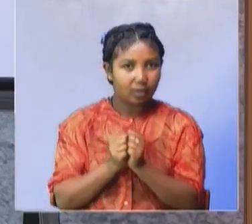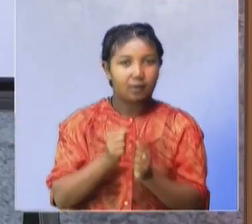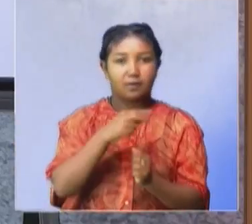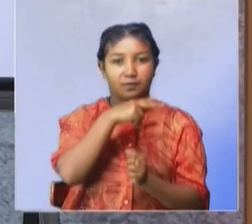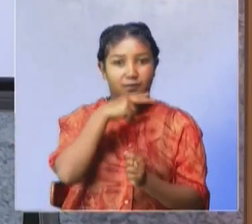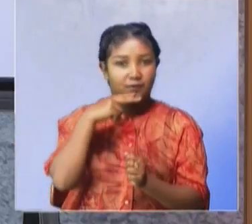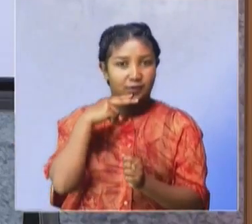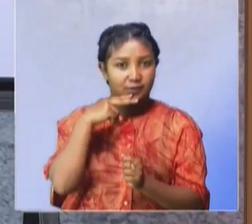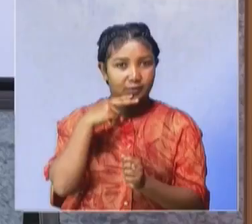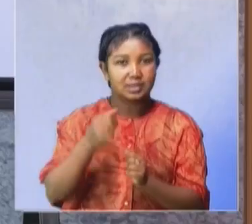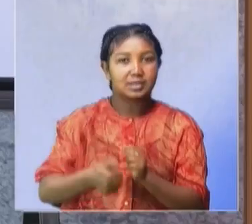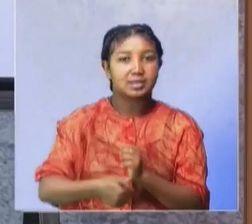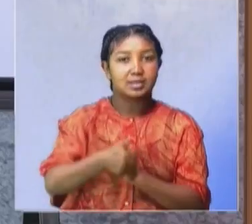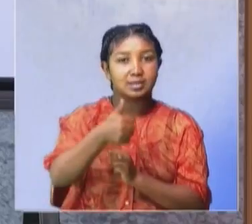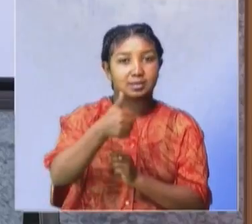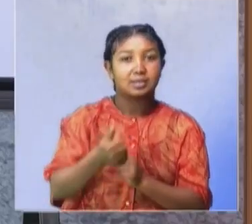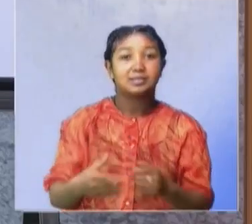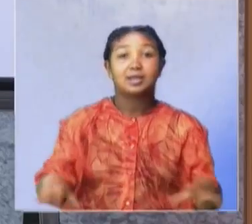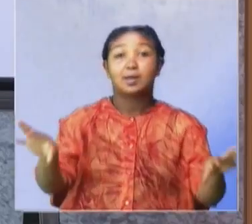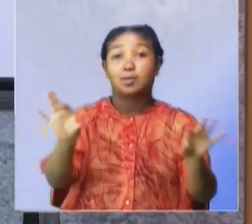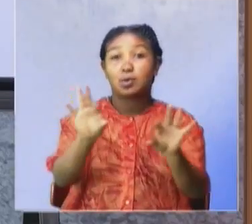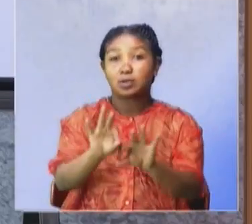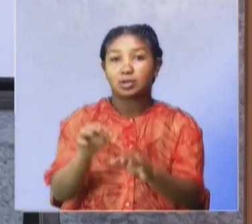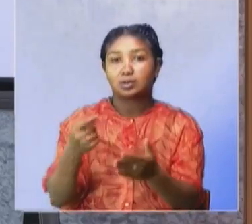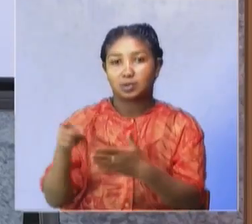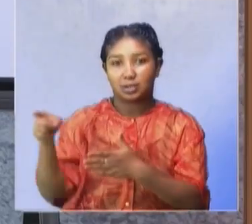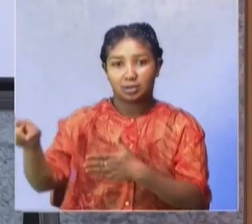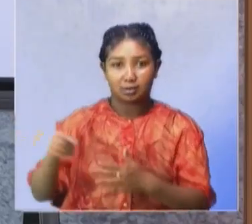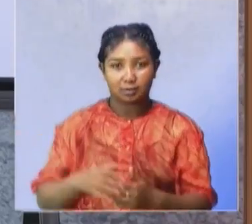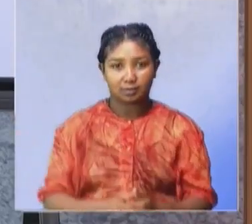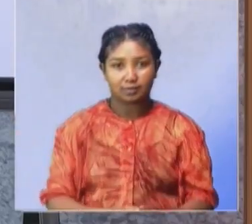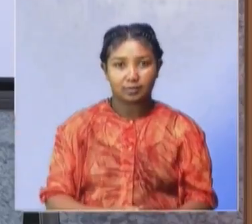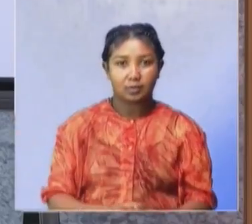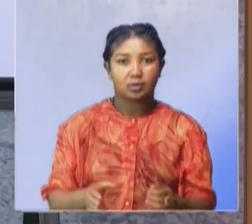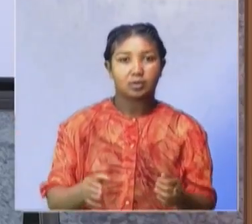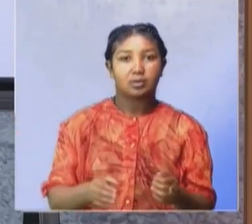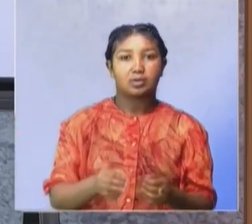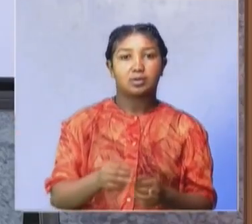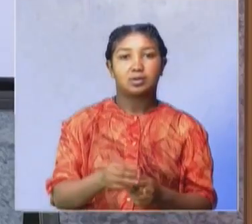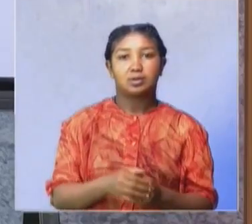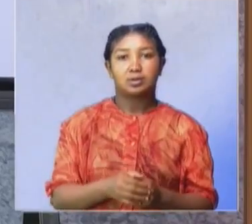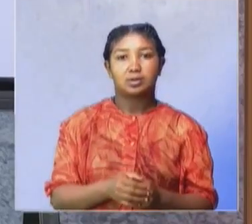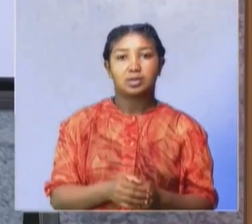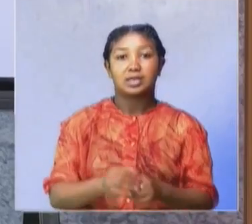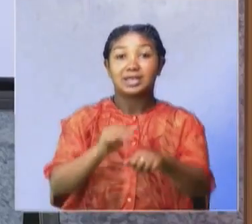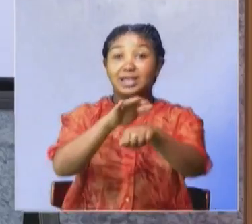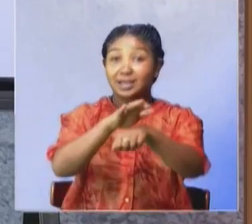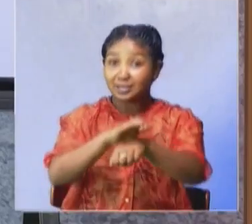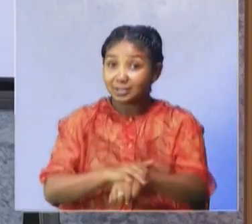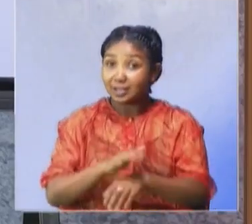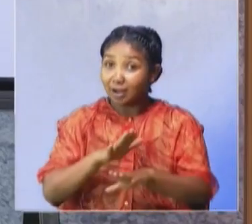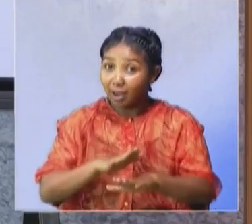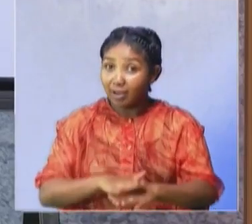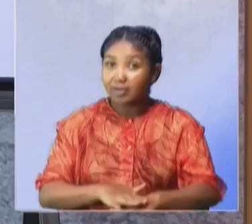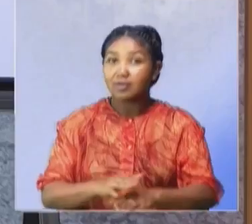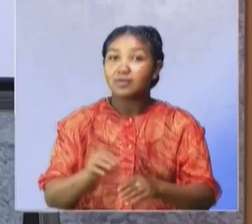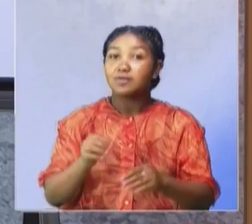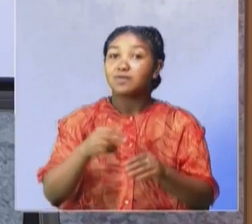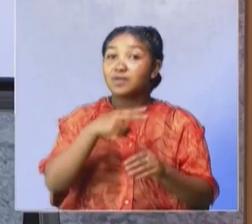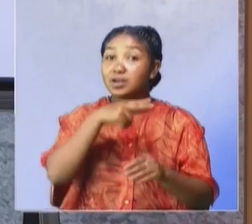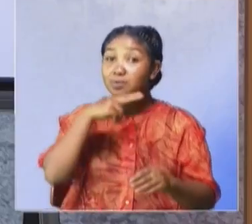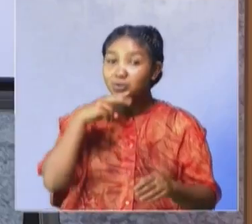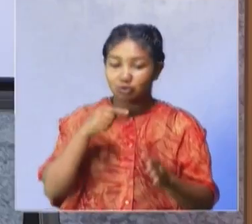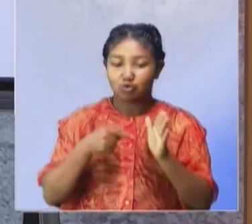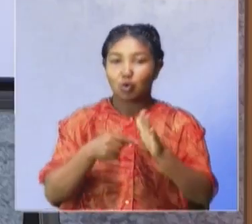Here is the main and the important point is here. When we come to English language, verbs that show